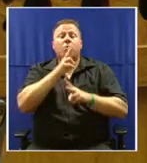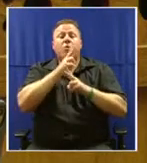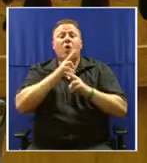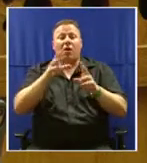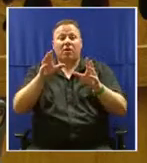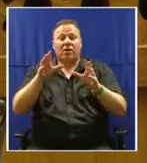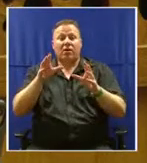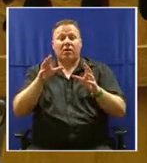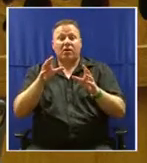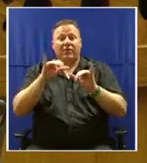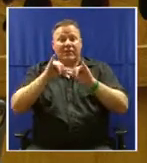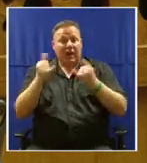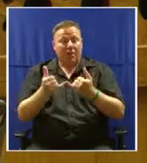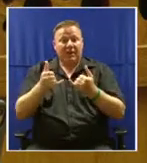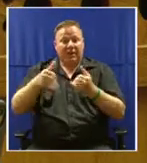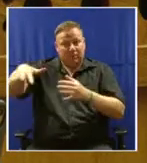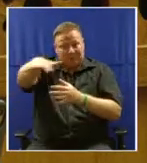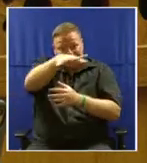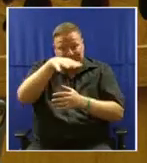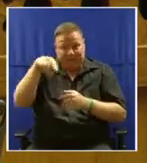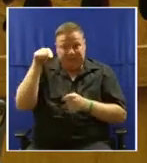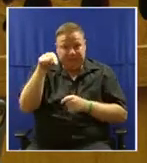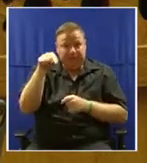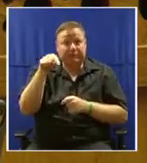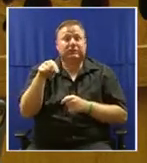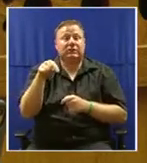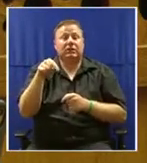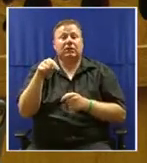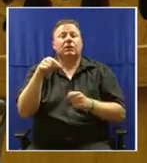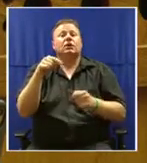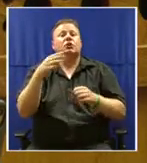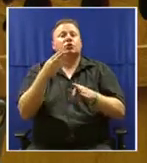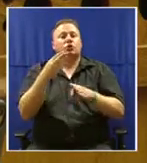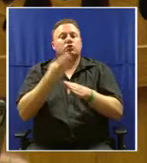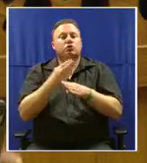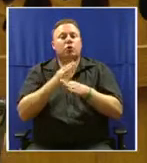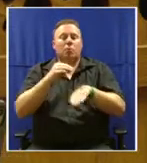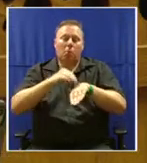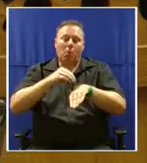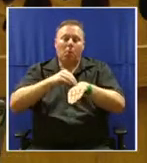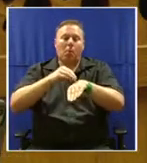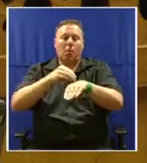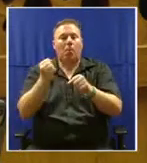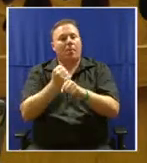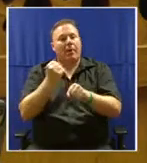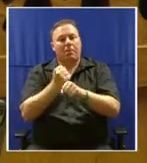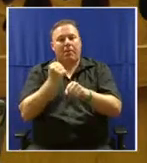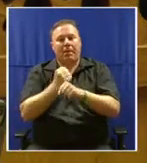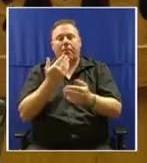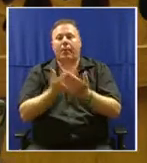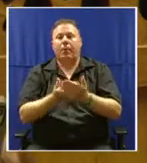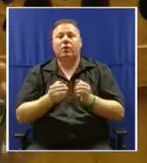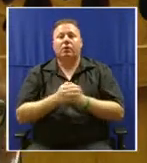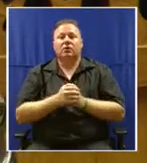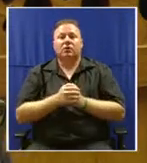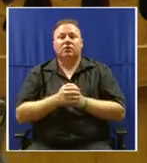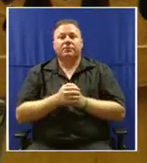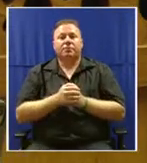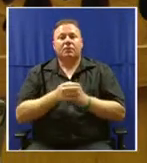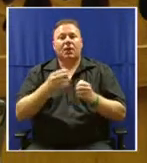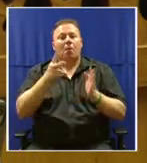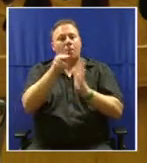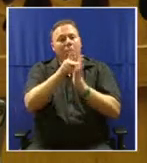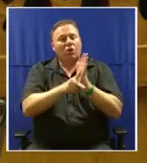of jobs. And it is for this reason that we've embarked on massive reforms so that